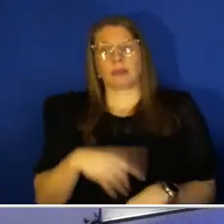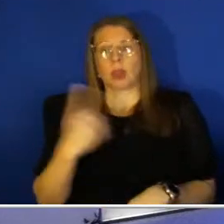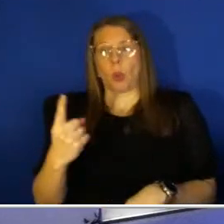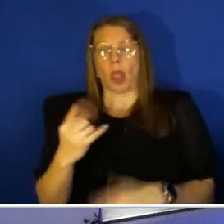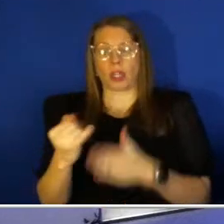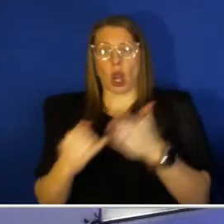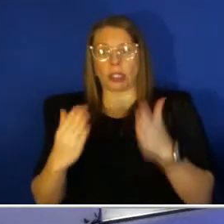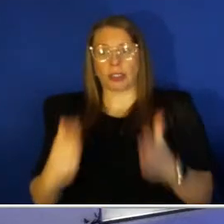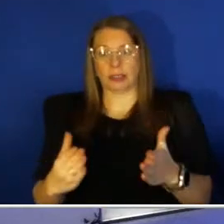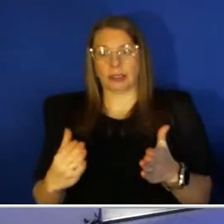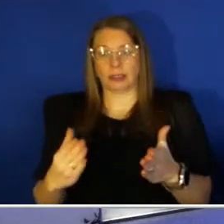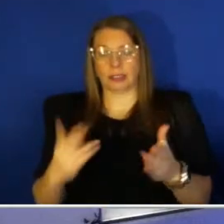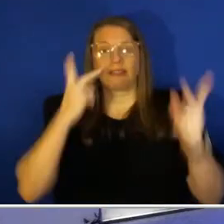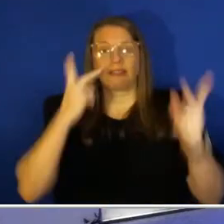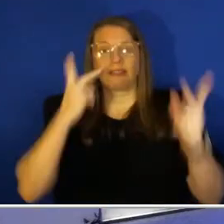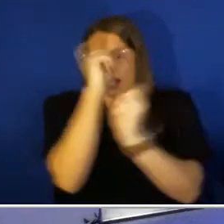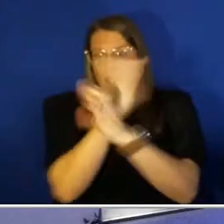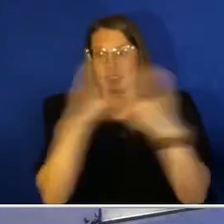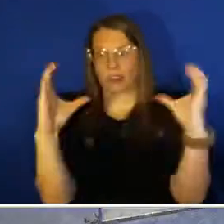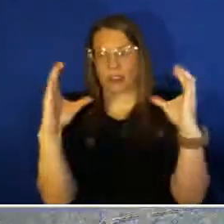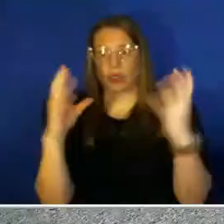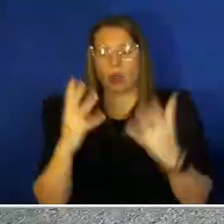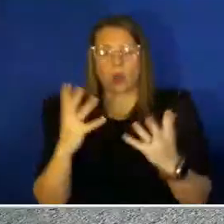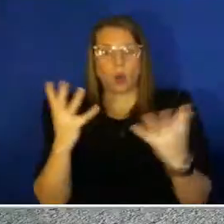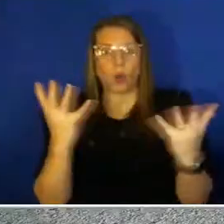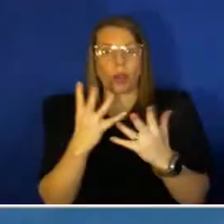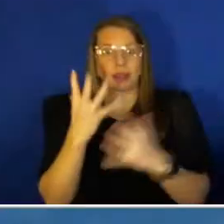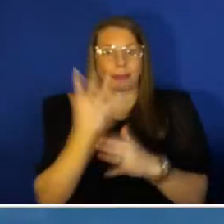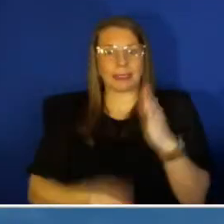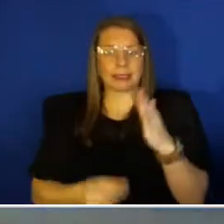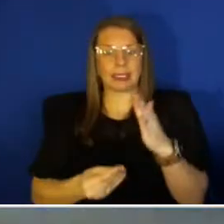is missing with the power of color.